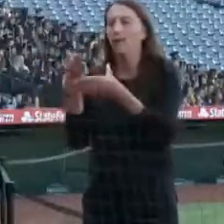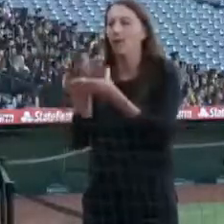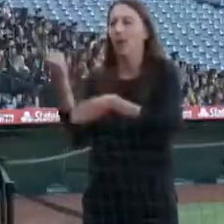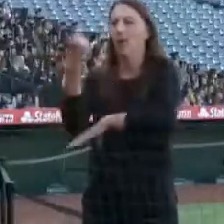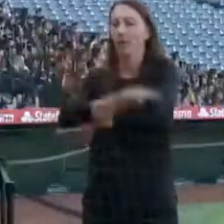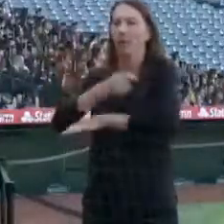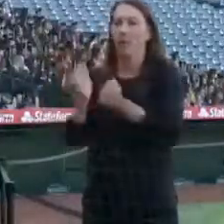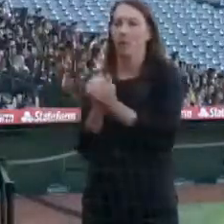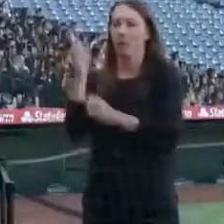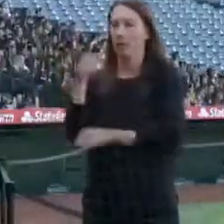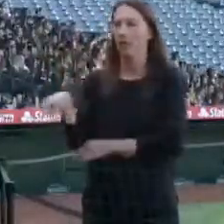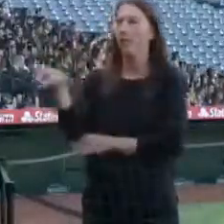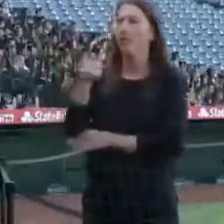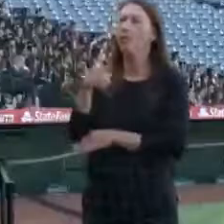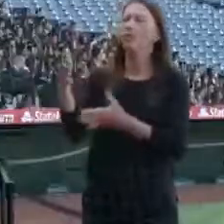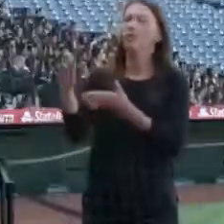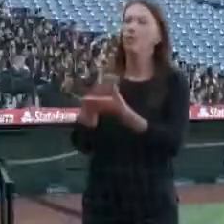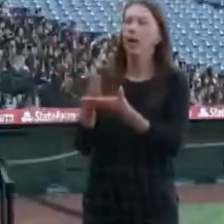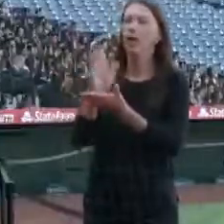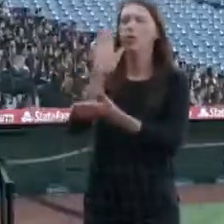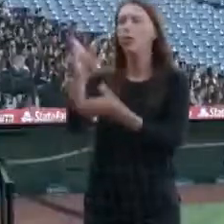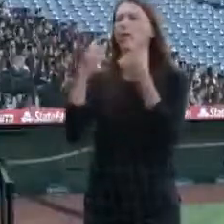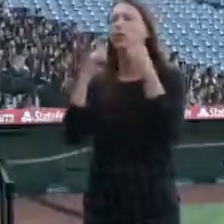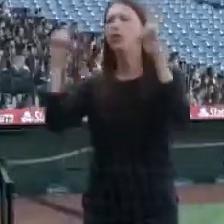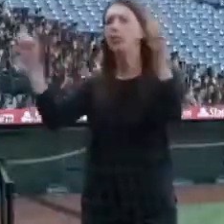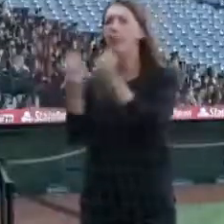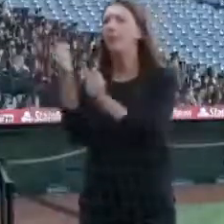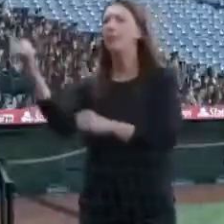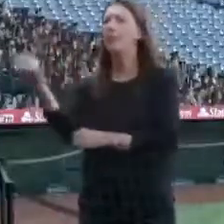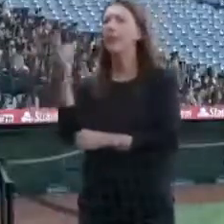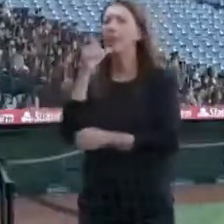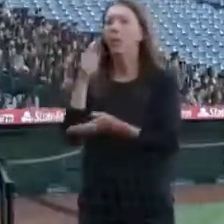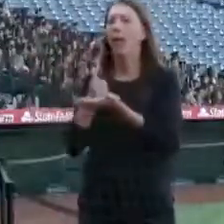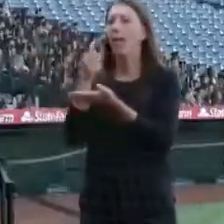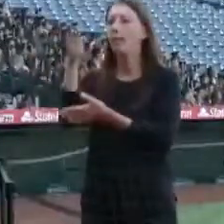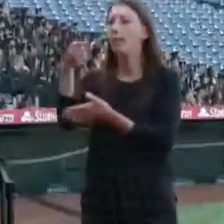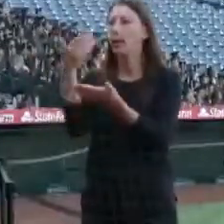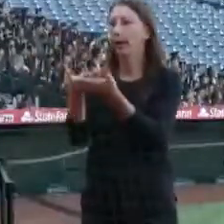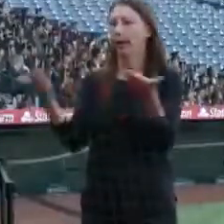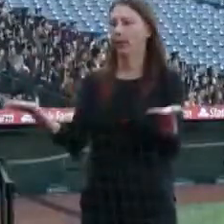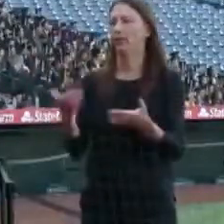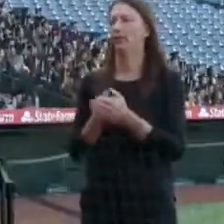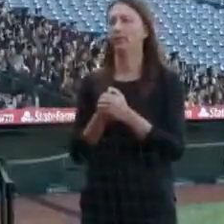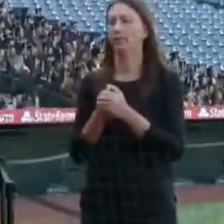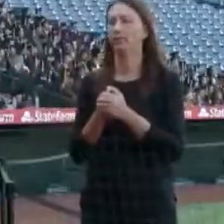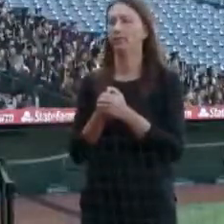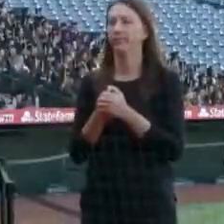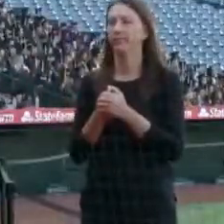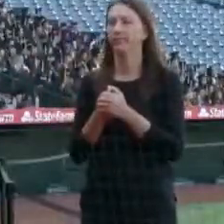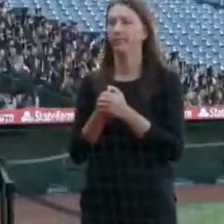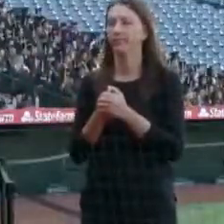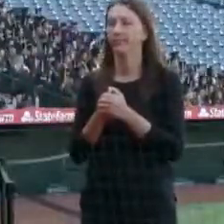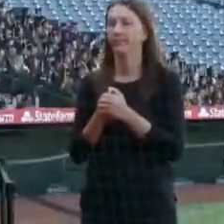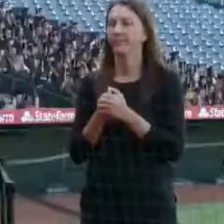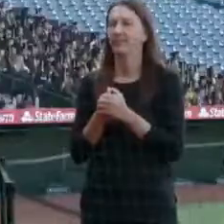day. Share your achievement with someone who helped you get here.